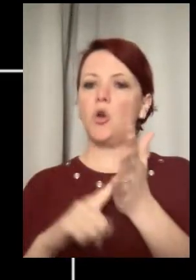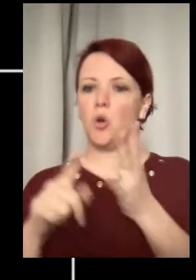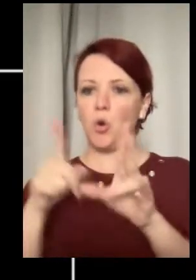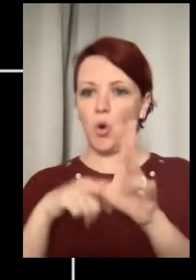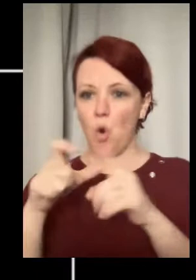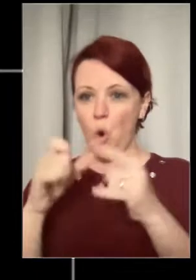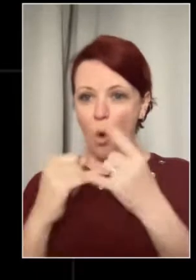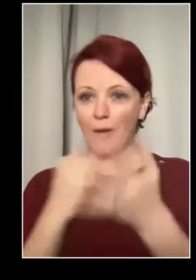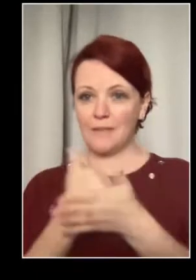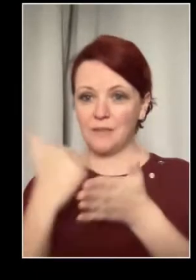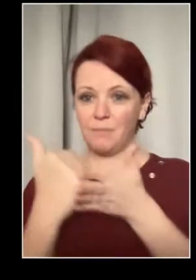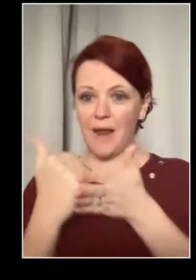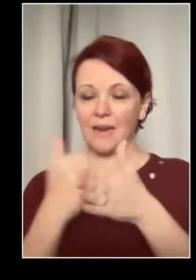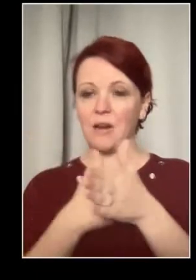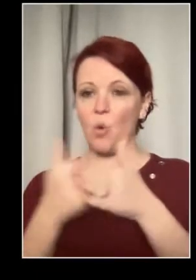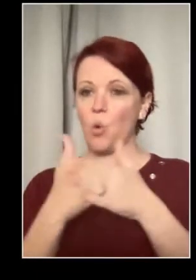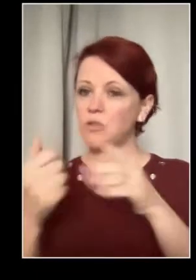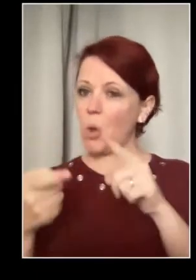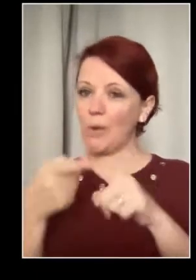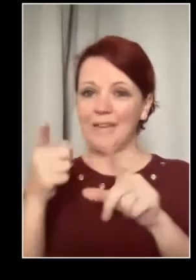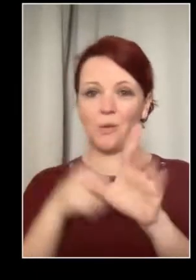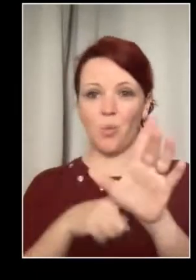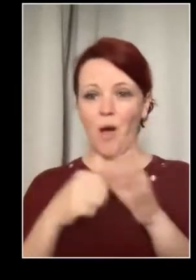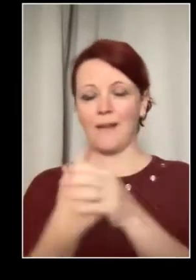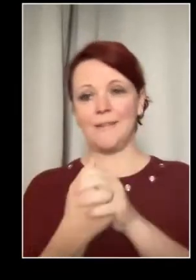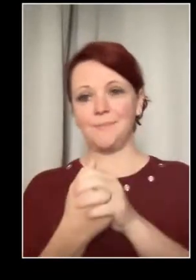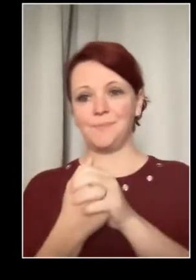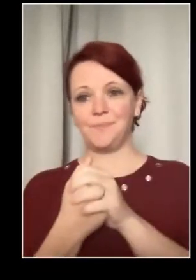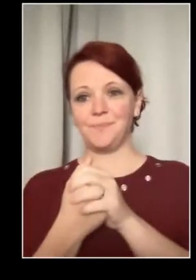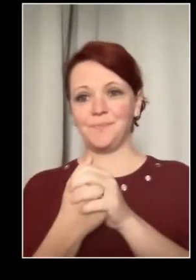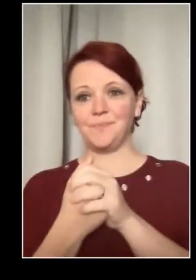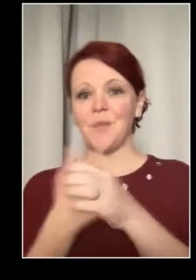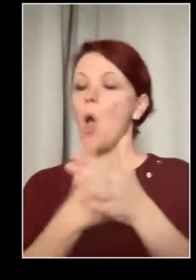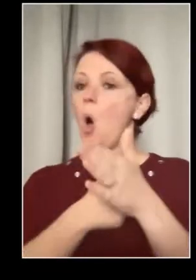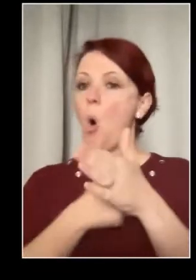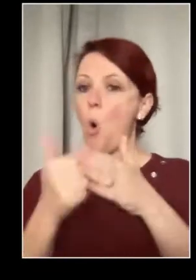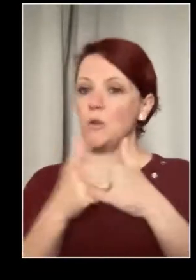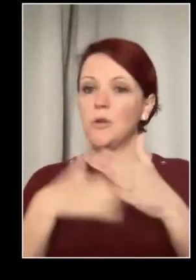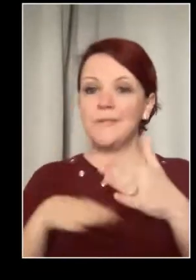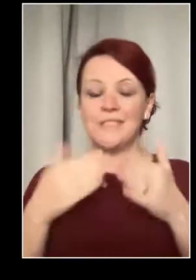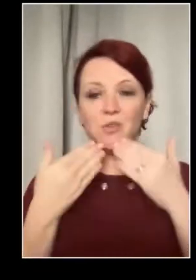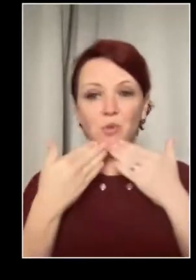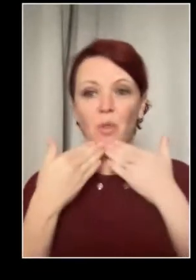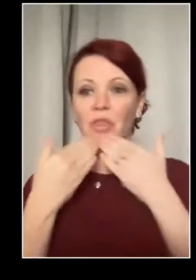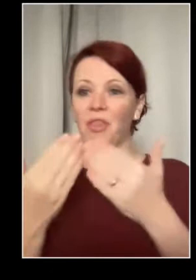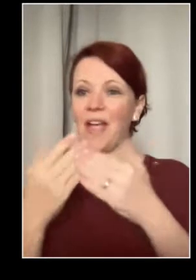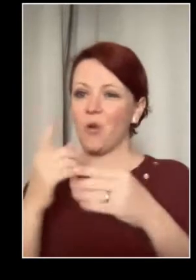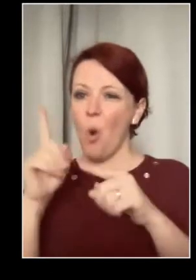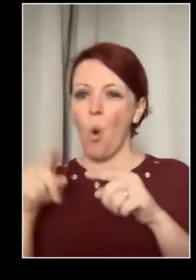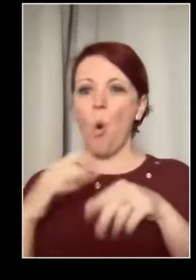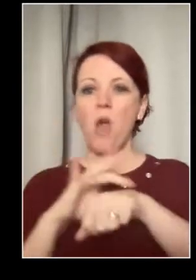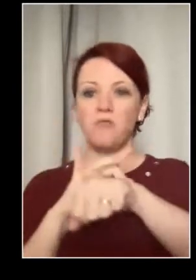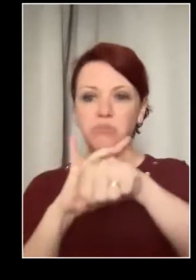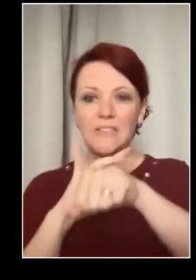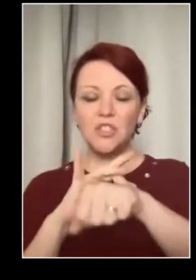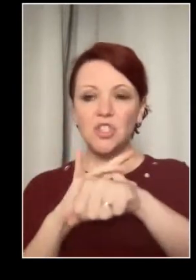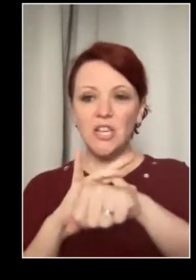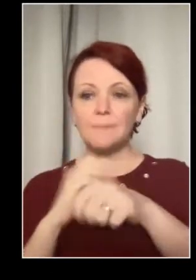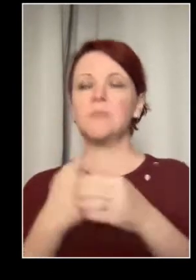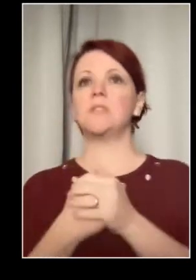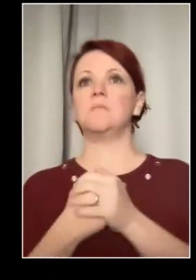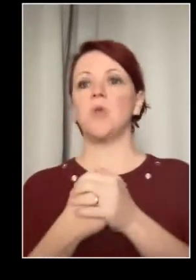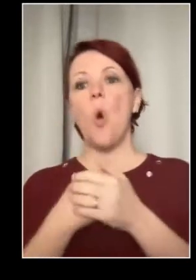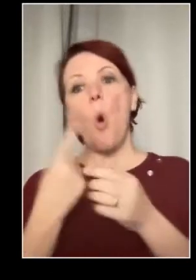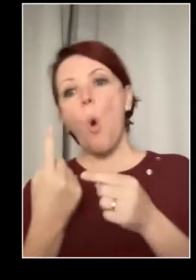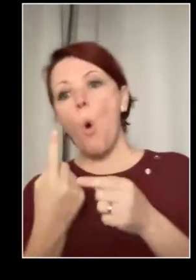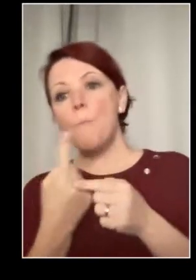you, so thank you. We also couldn't do it without any of our apprenticeship ambassador networks or indeed our judges, so we thank you for